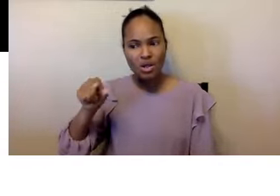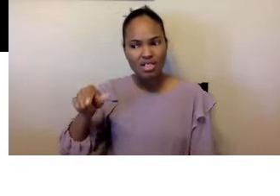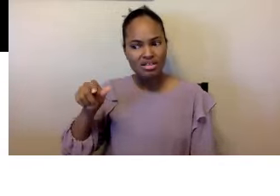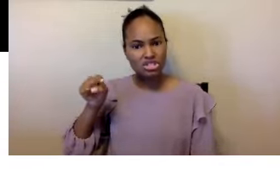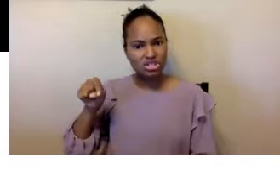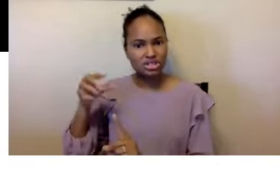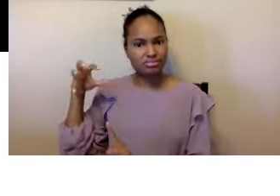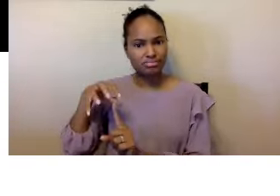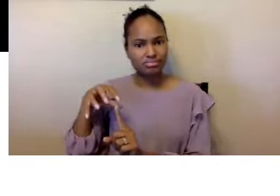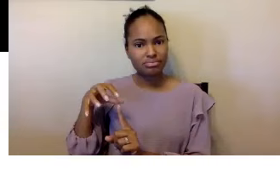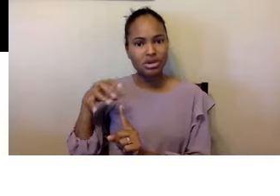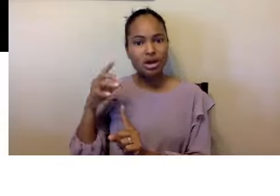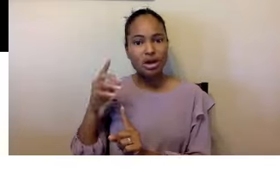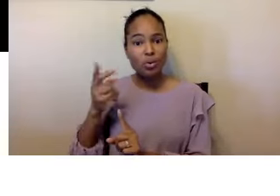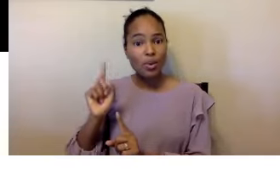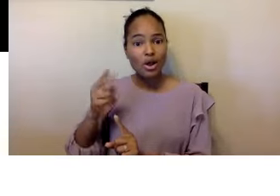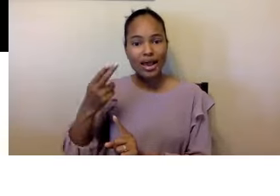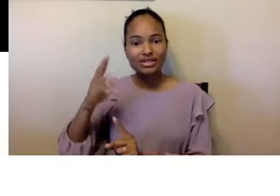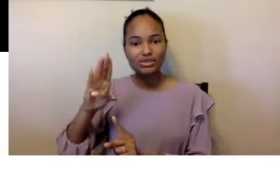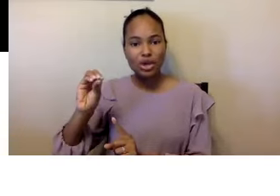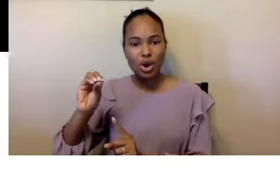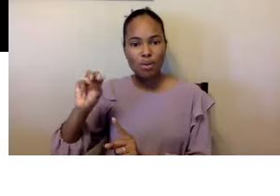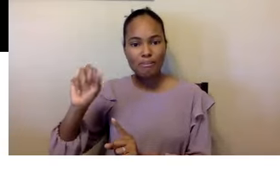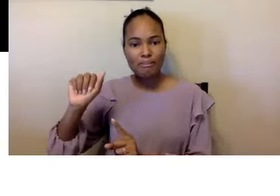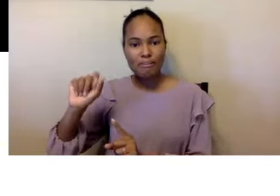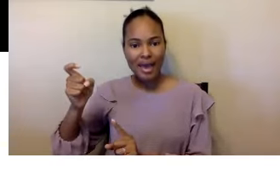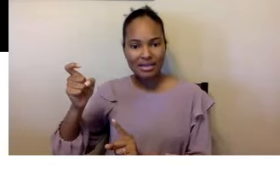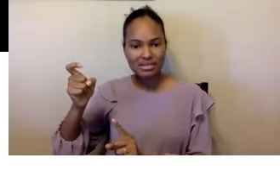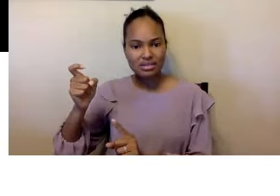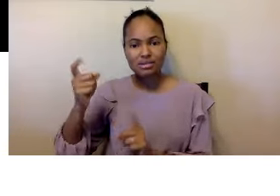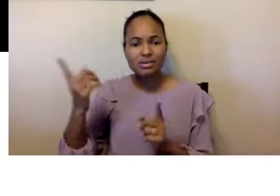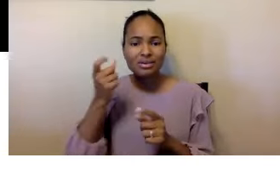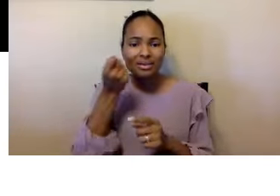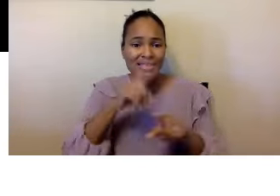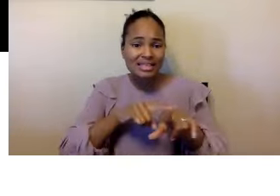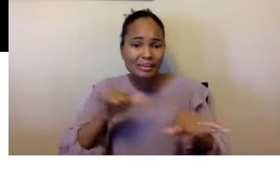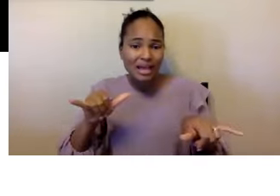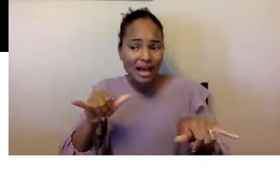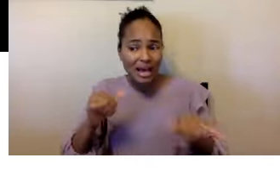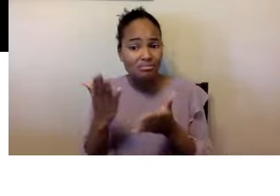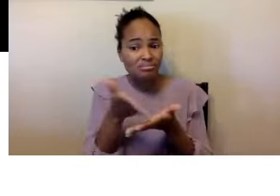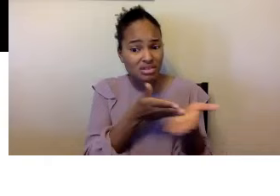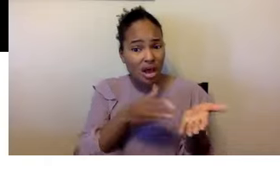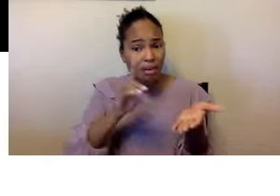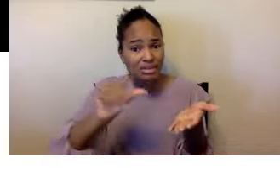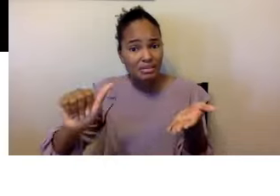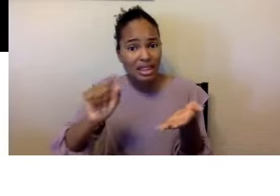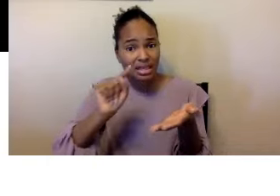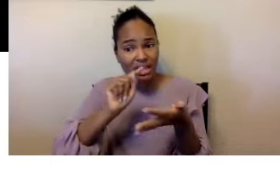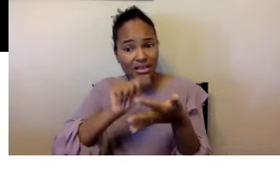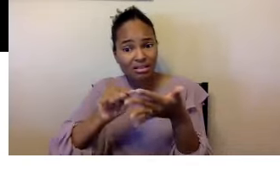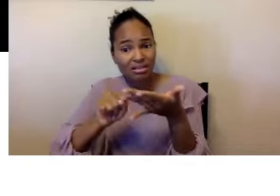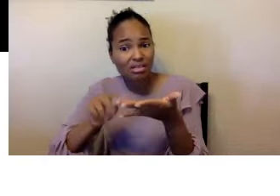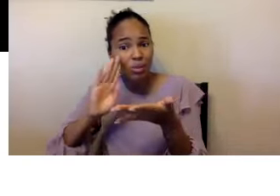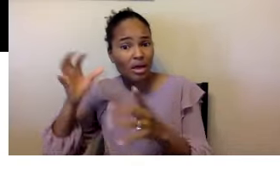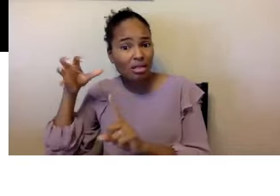But at the same time, even with that, we still give the trope